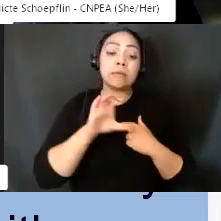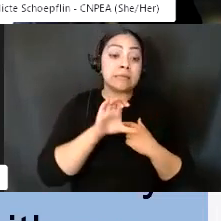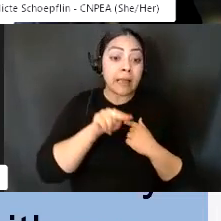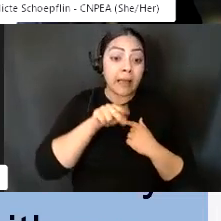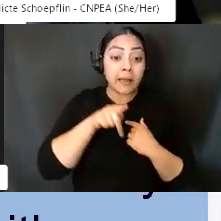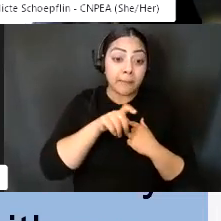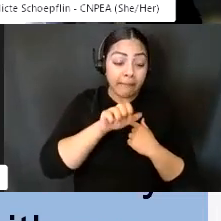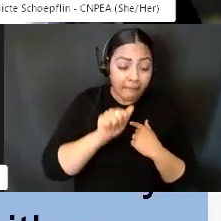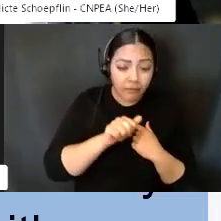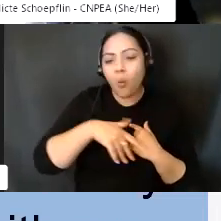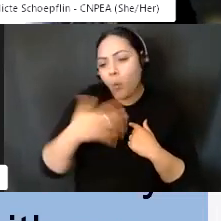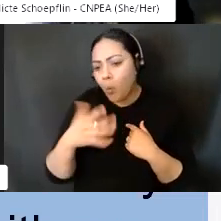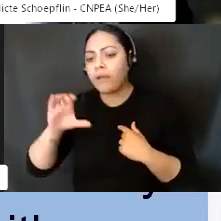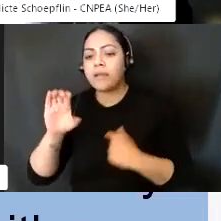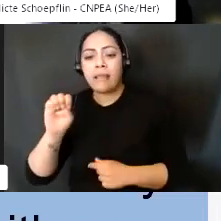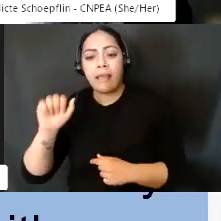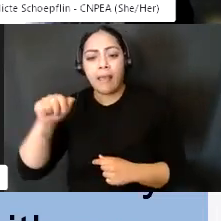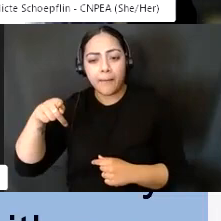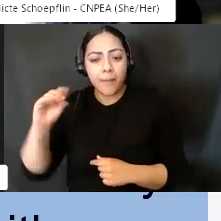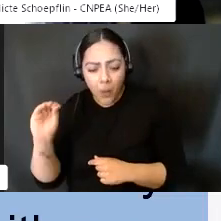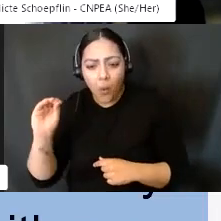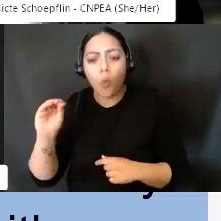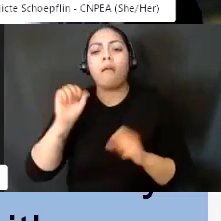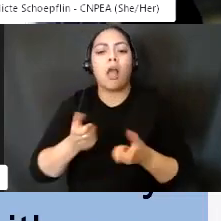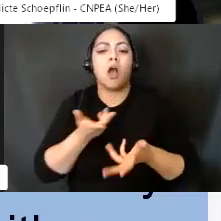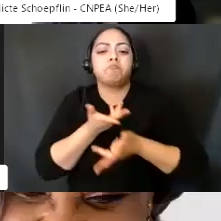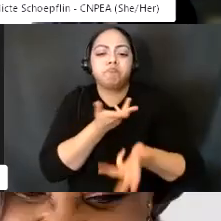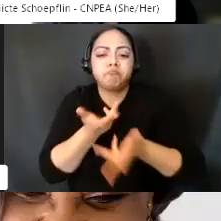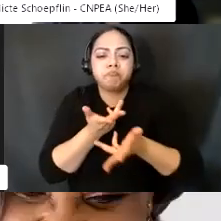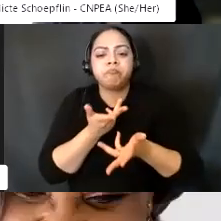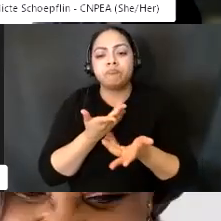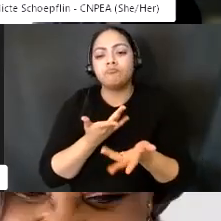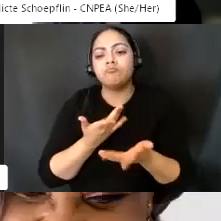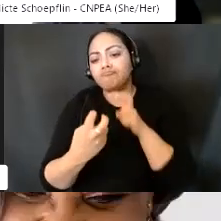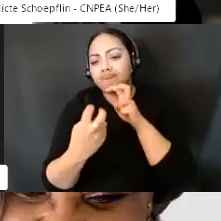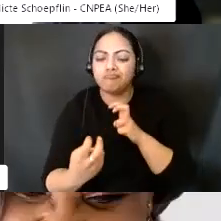talk about your confidential situation.